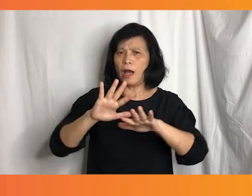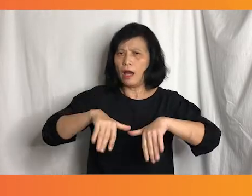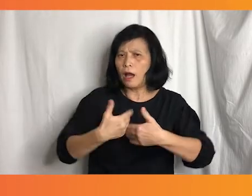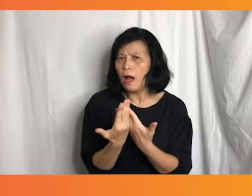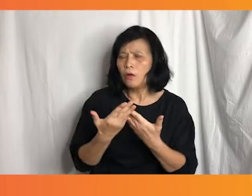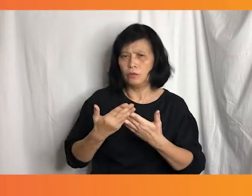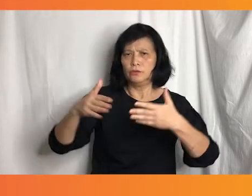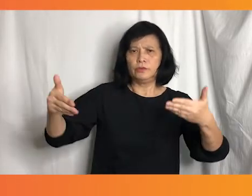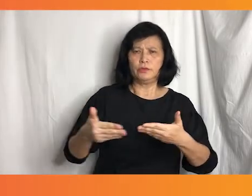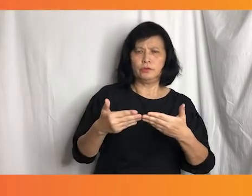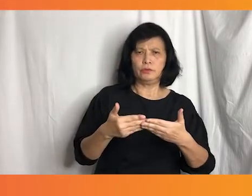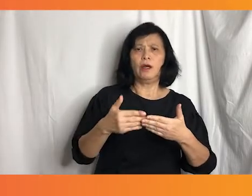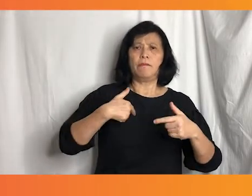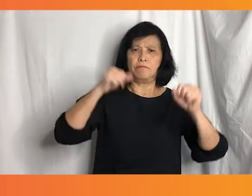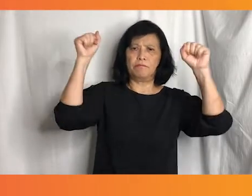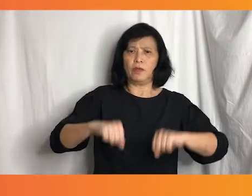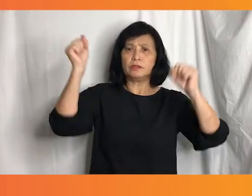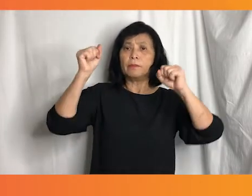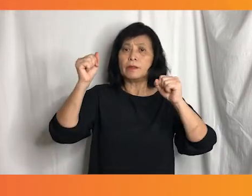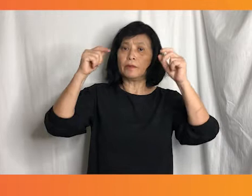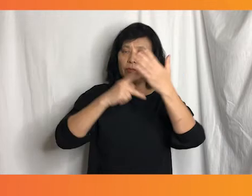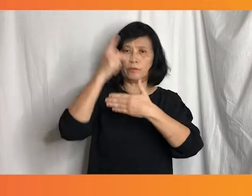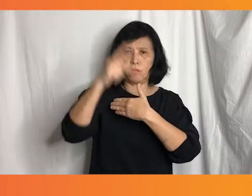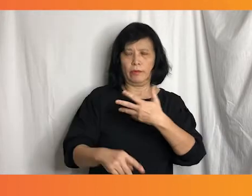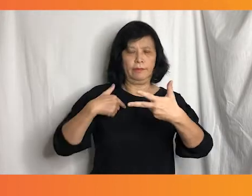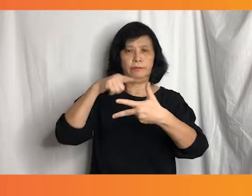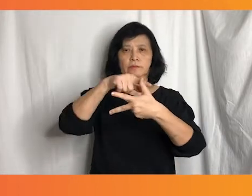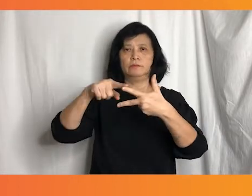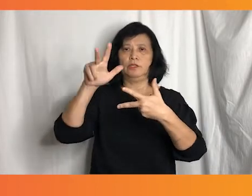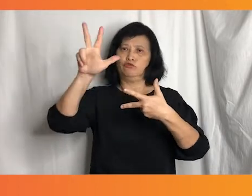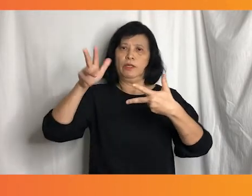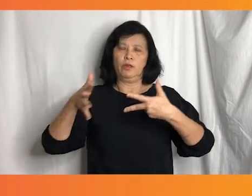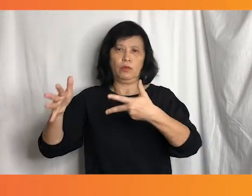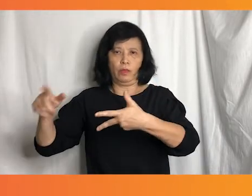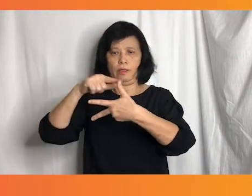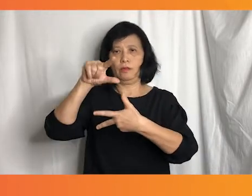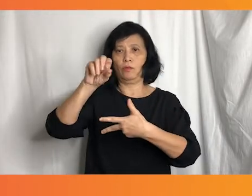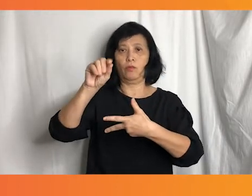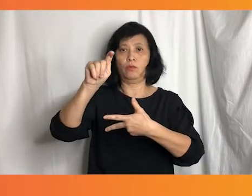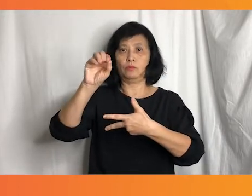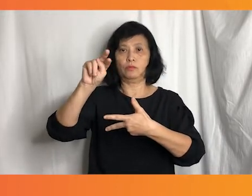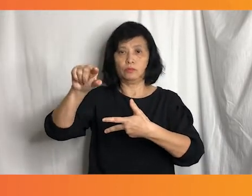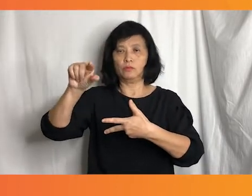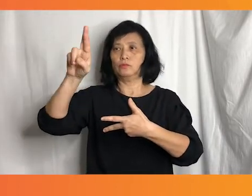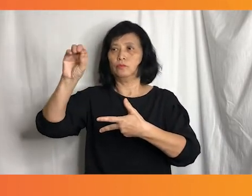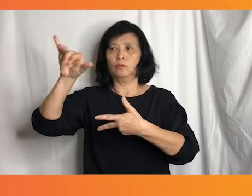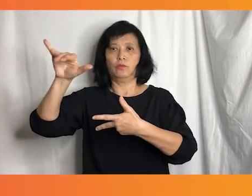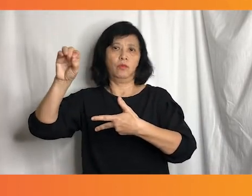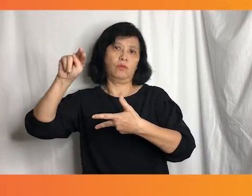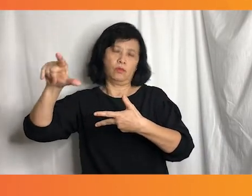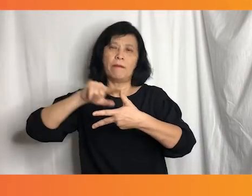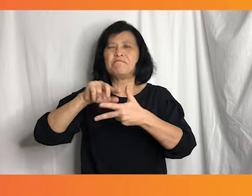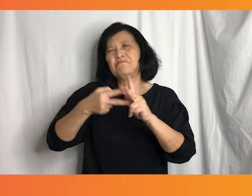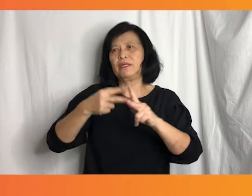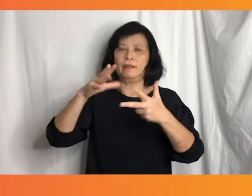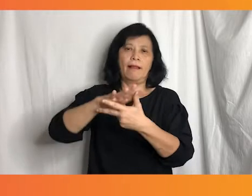we introduce the I'mPOSSIBLE program in our school, mainly in 3 platforms. We have a Gotong Royong, all right, which is